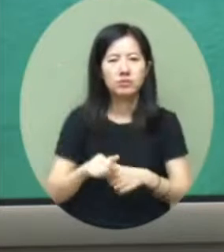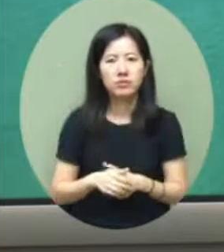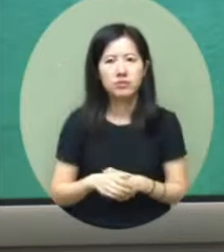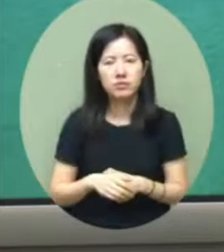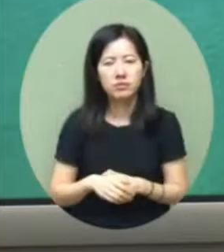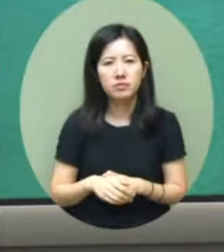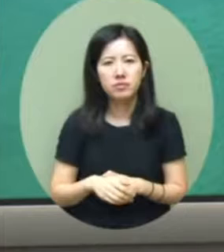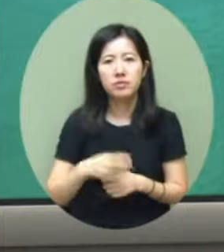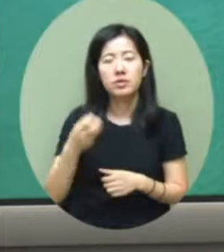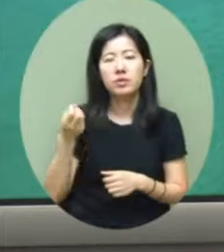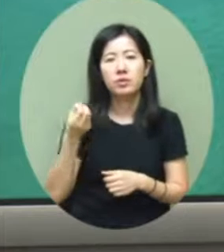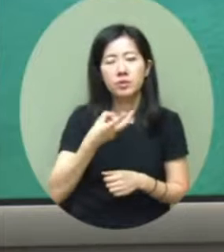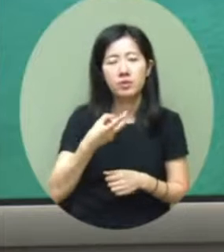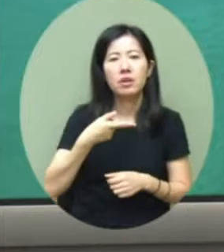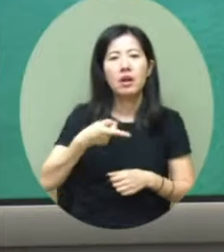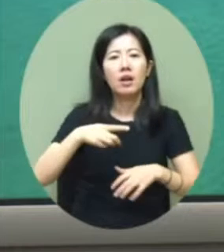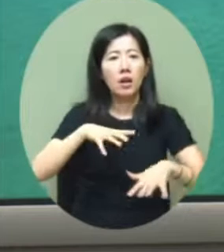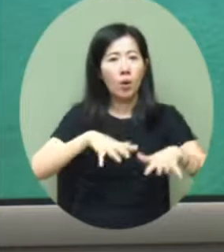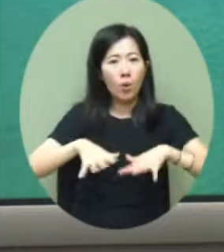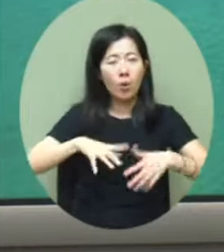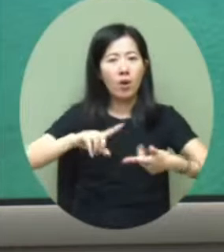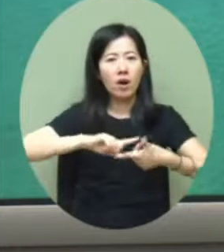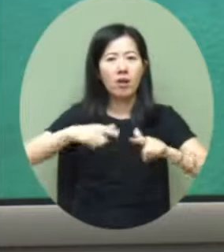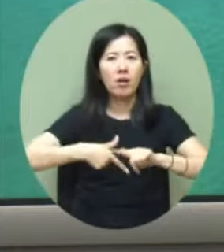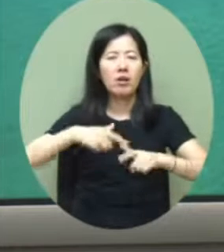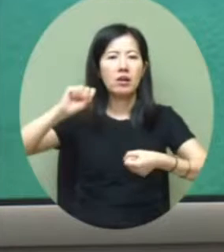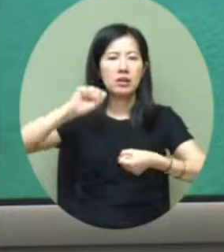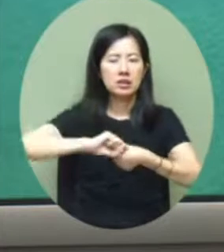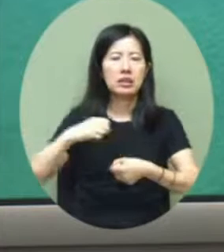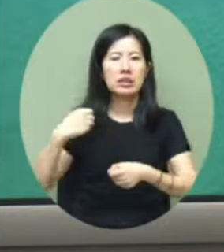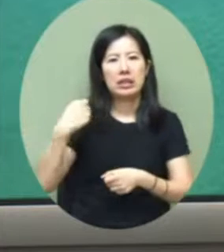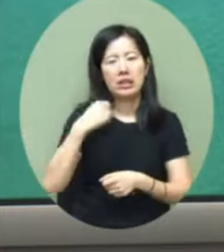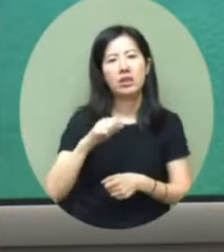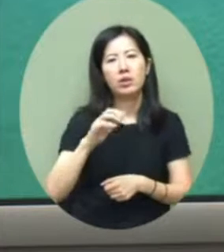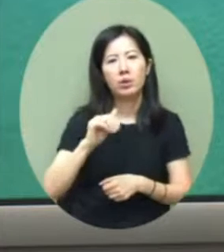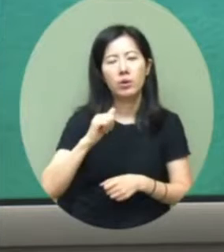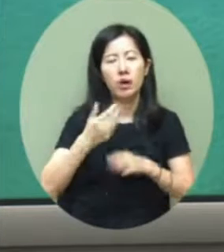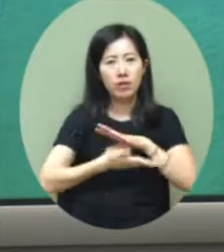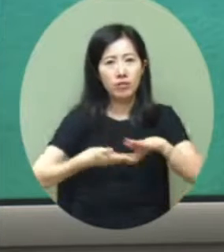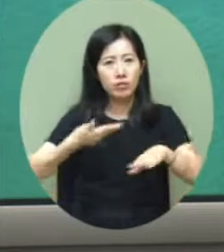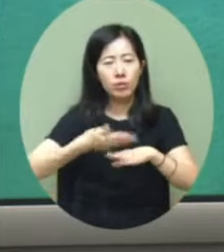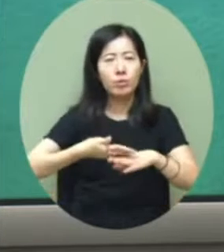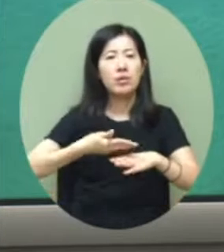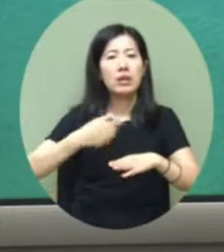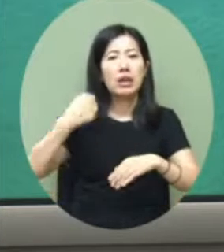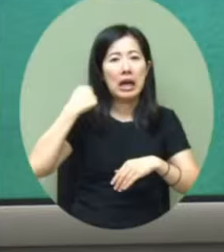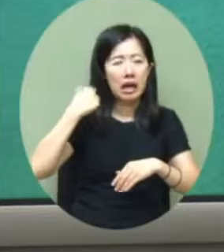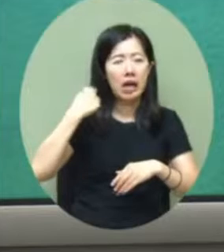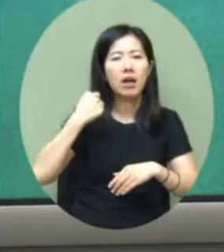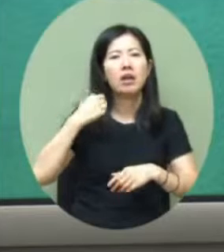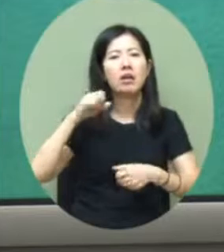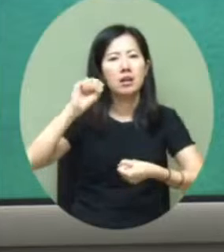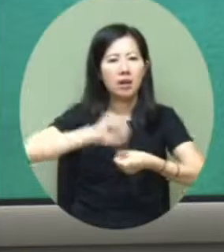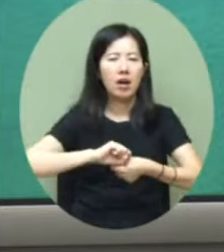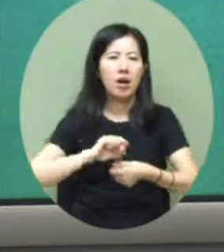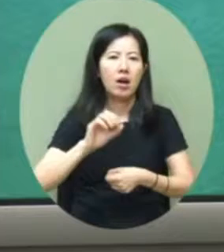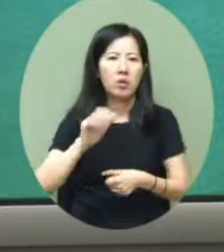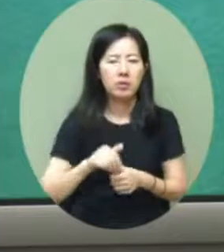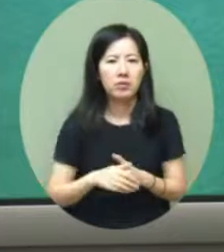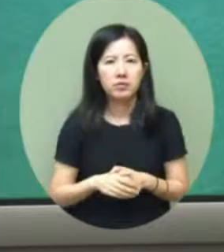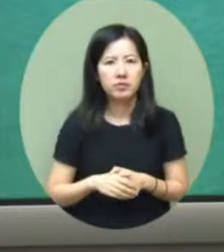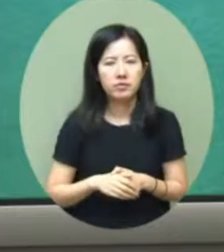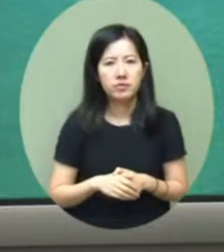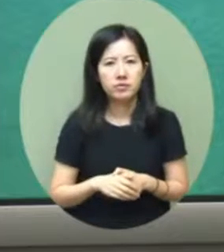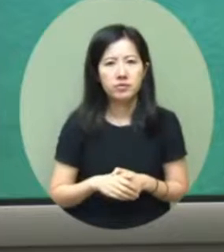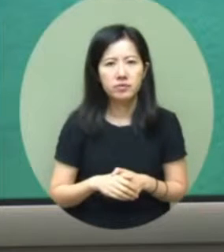recovery plans, and of course some measures relating to traffic arrangement as